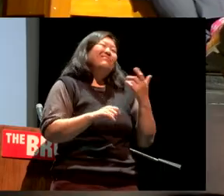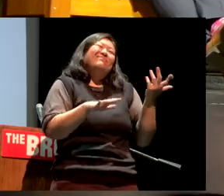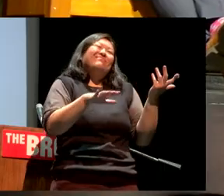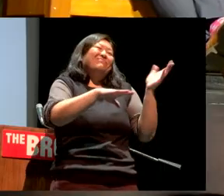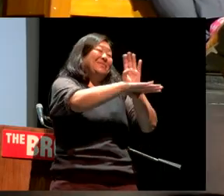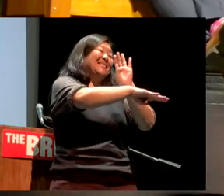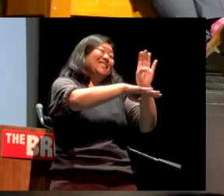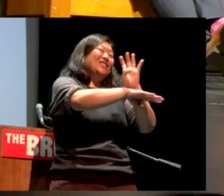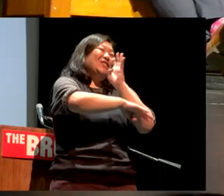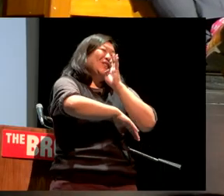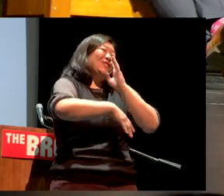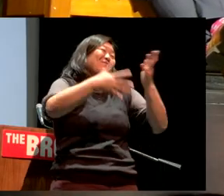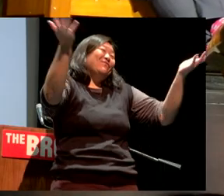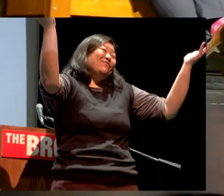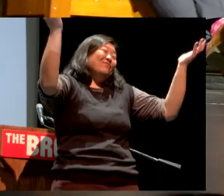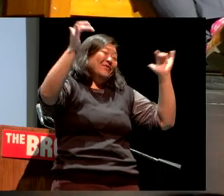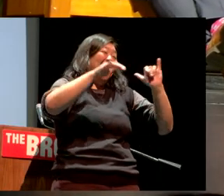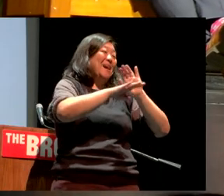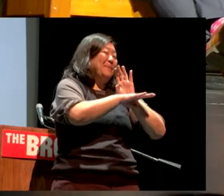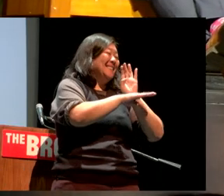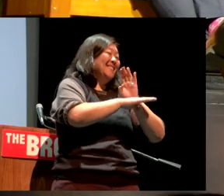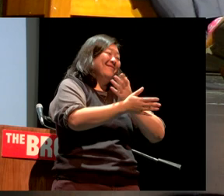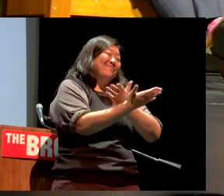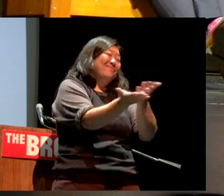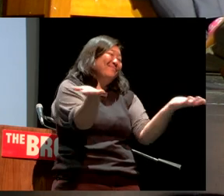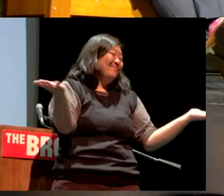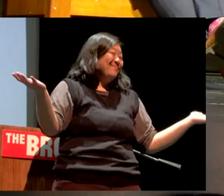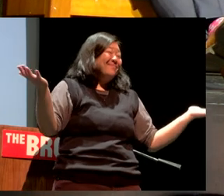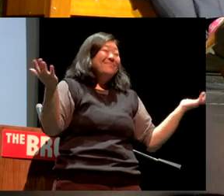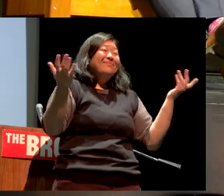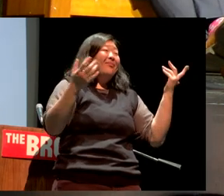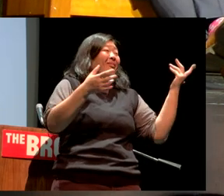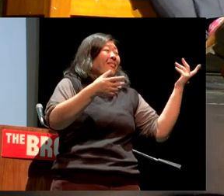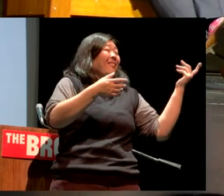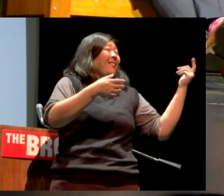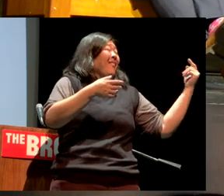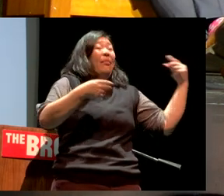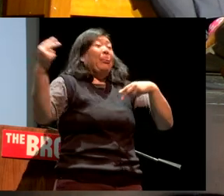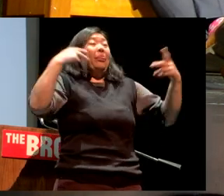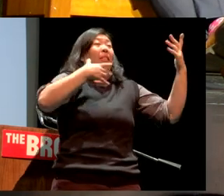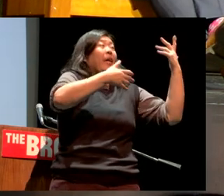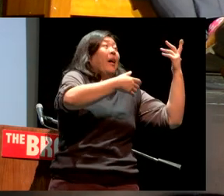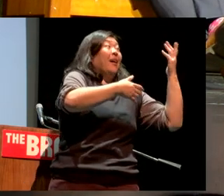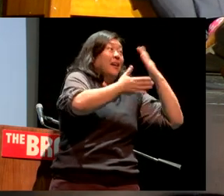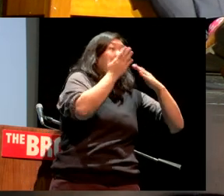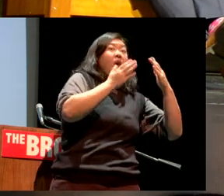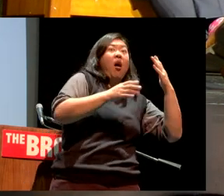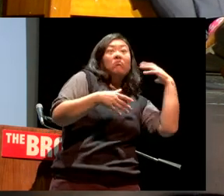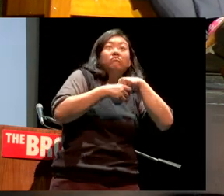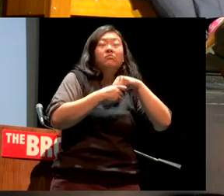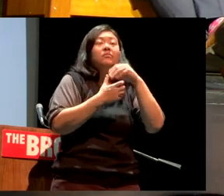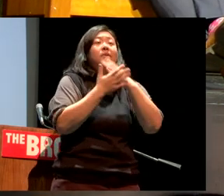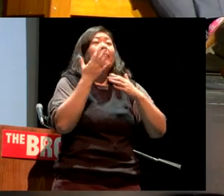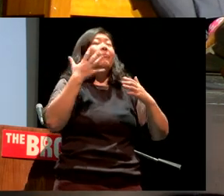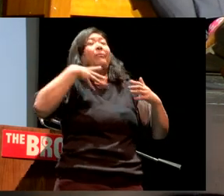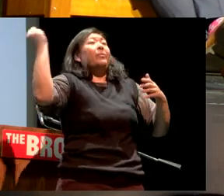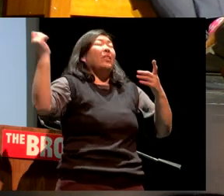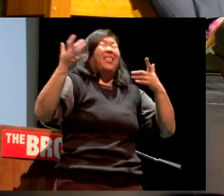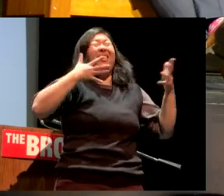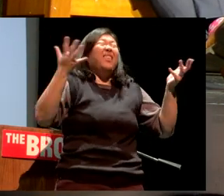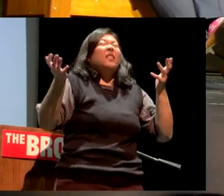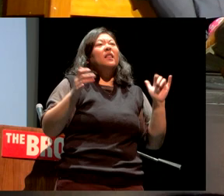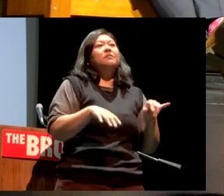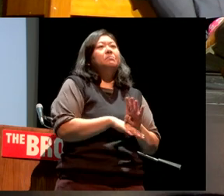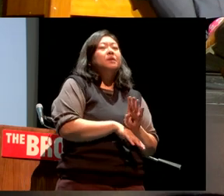And I don't want it to be replicated around what we've seen with mobile games that drove a lot of really bad game and addictive type